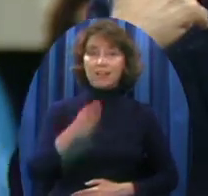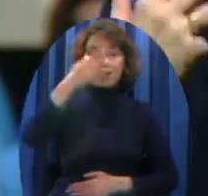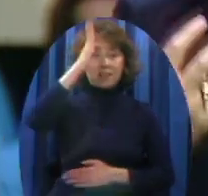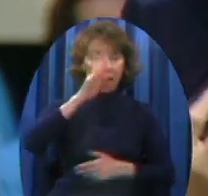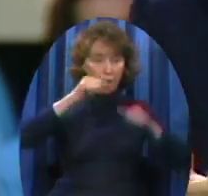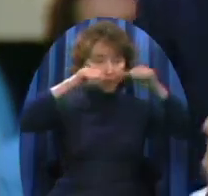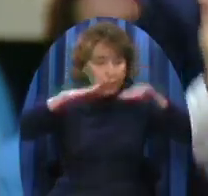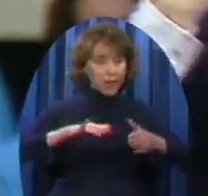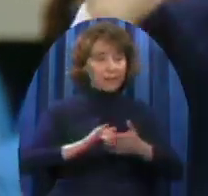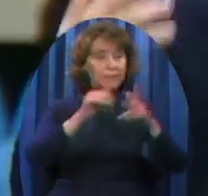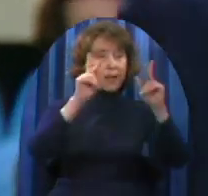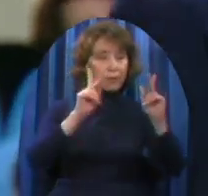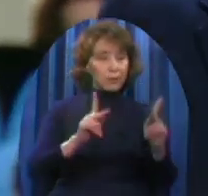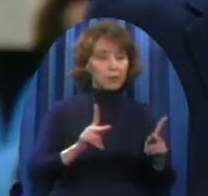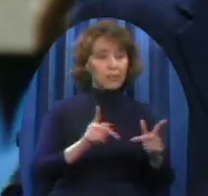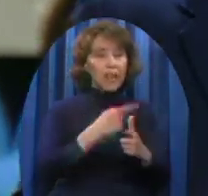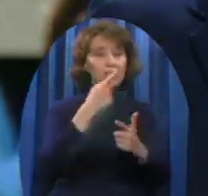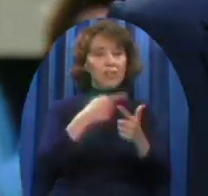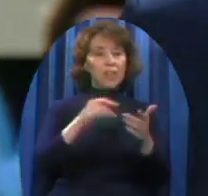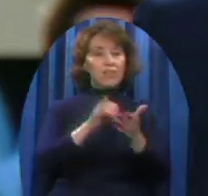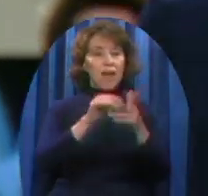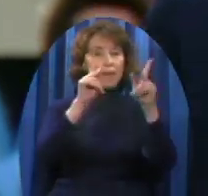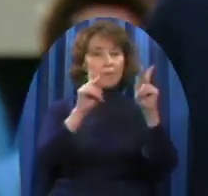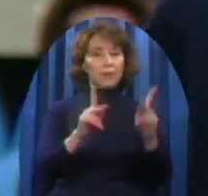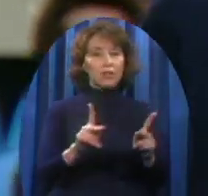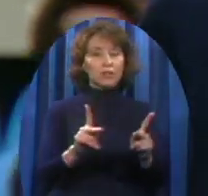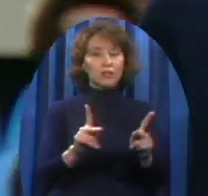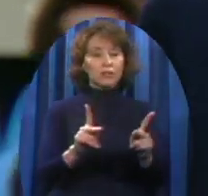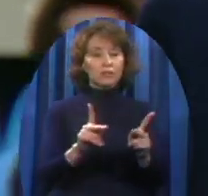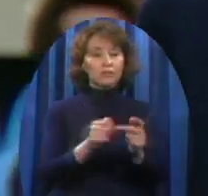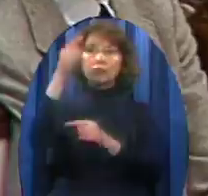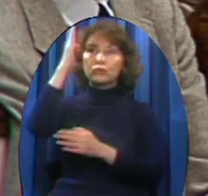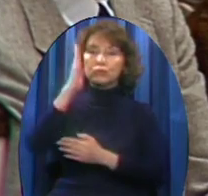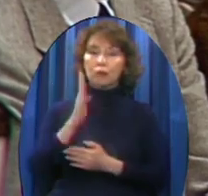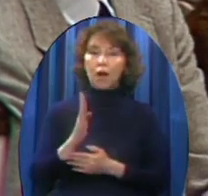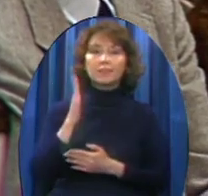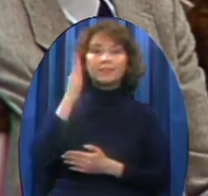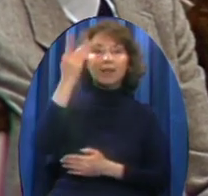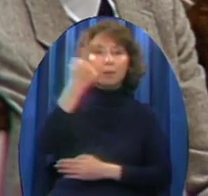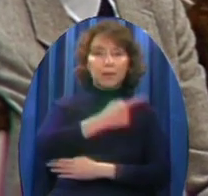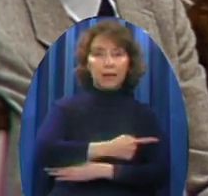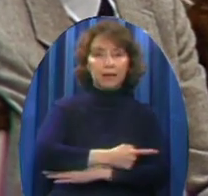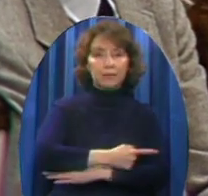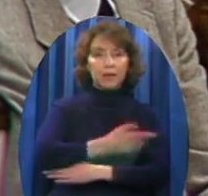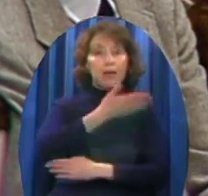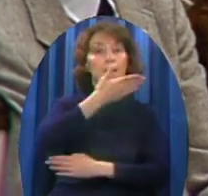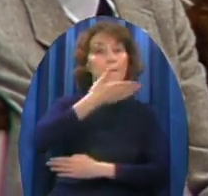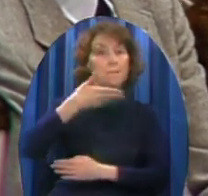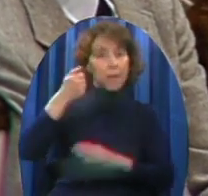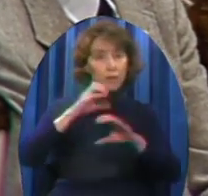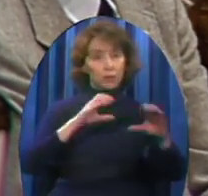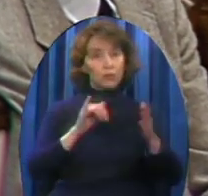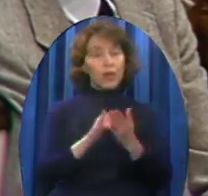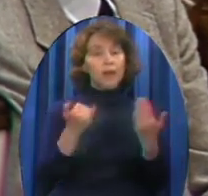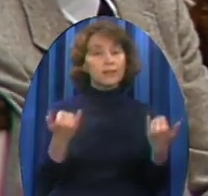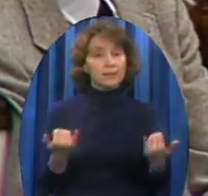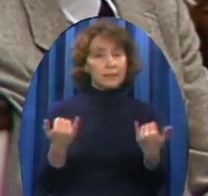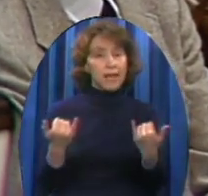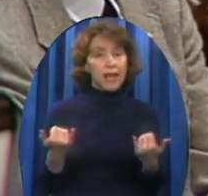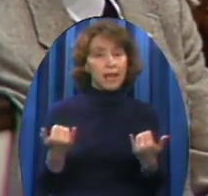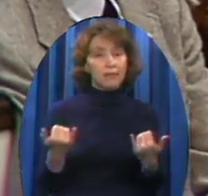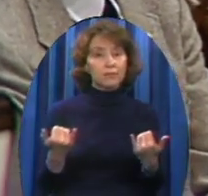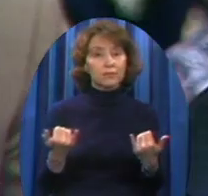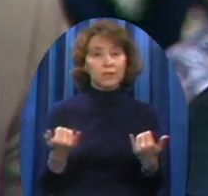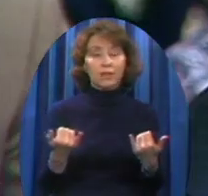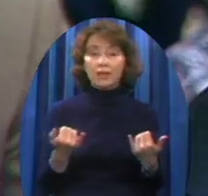God decline in his heart, he's getting in serious trouble. You know, we only have today promised. None of us have tomorrow